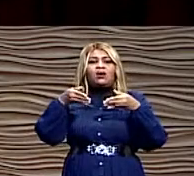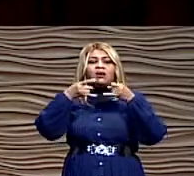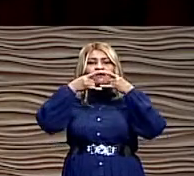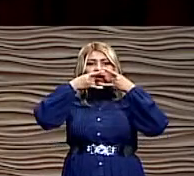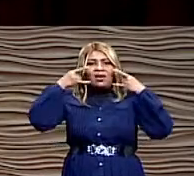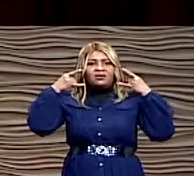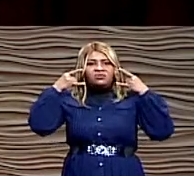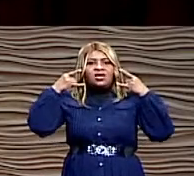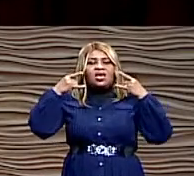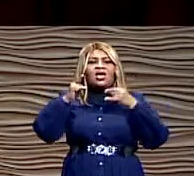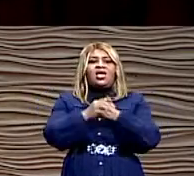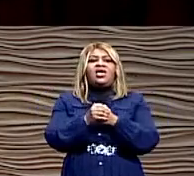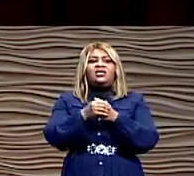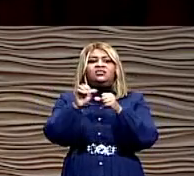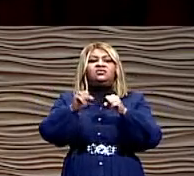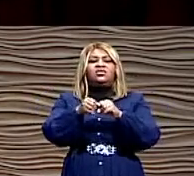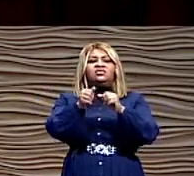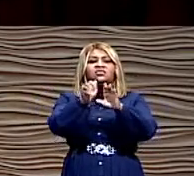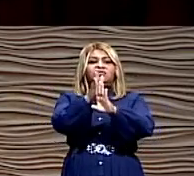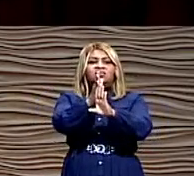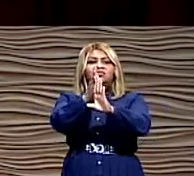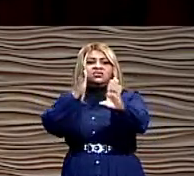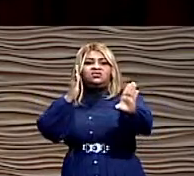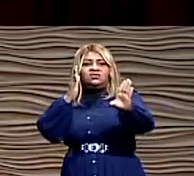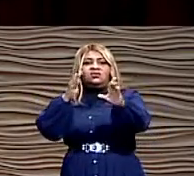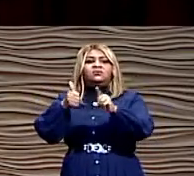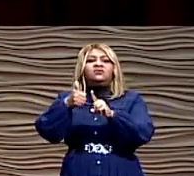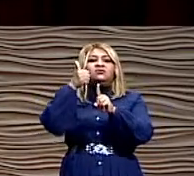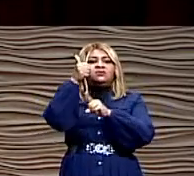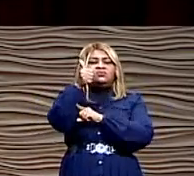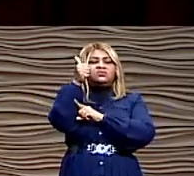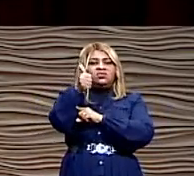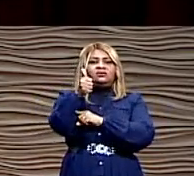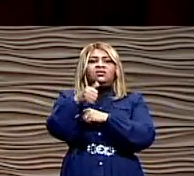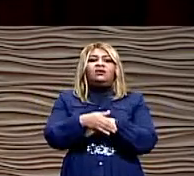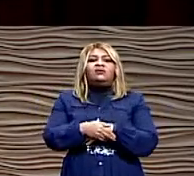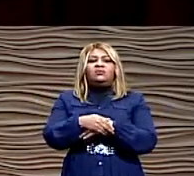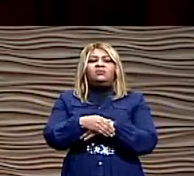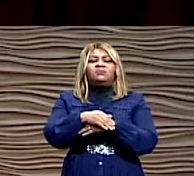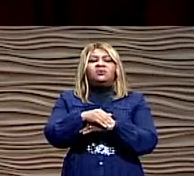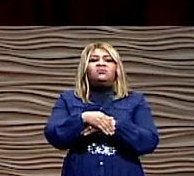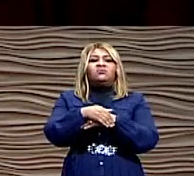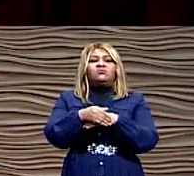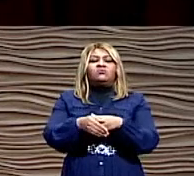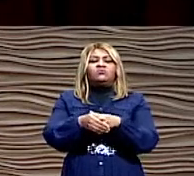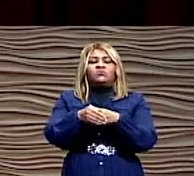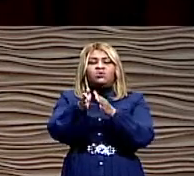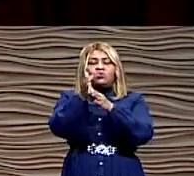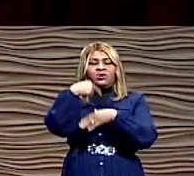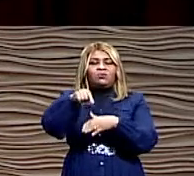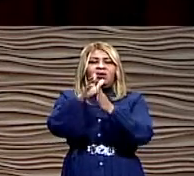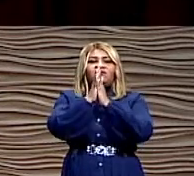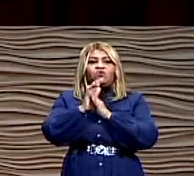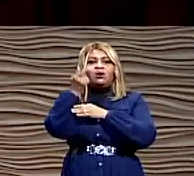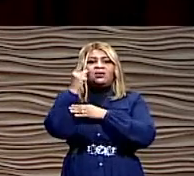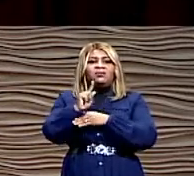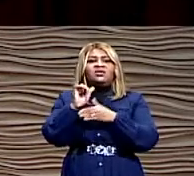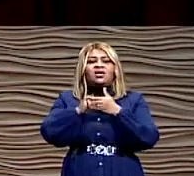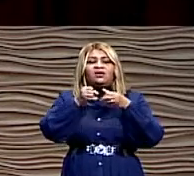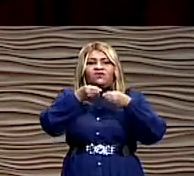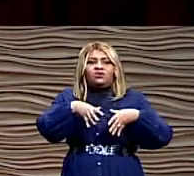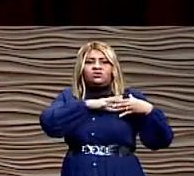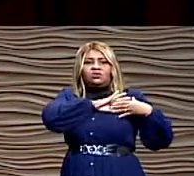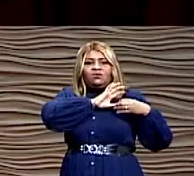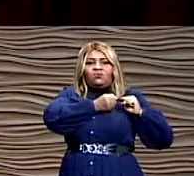Lord, bless those who are stricken with illnesses and those who have lost loved ones. Sean and Andrea